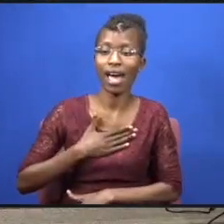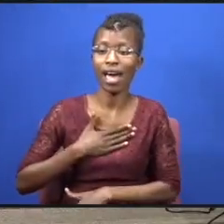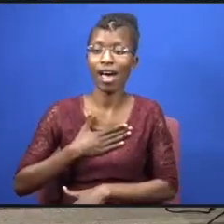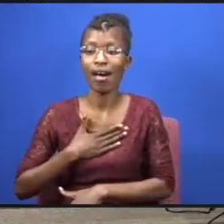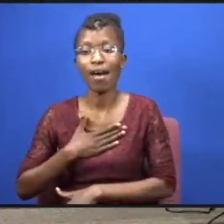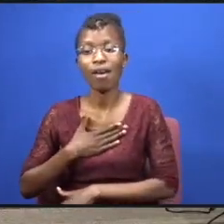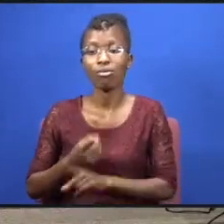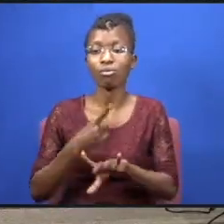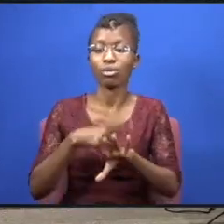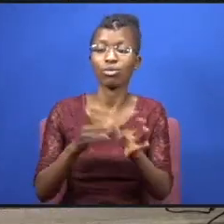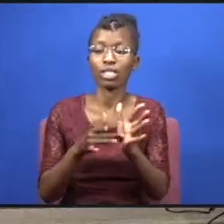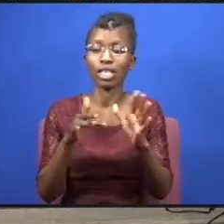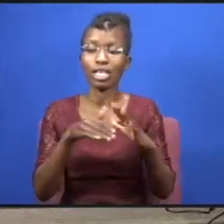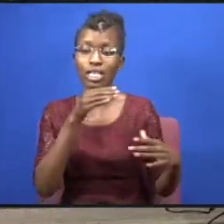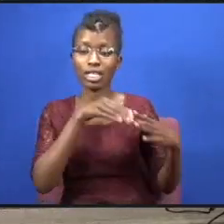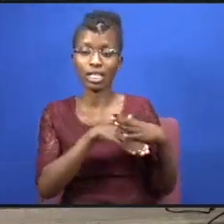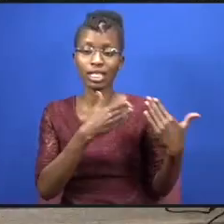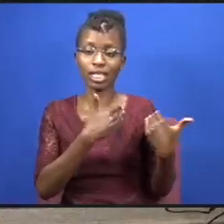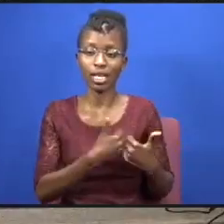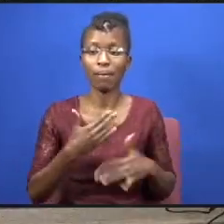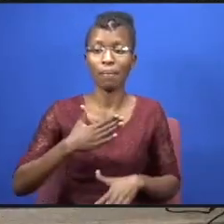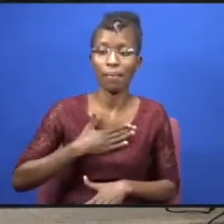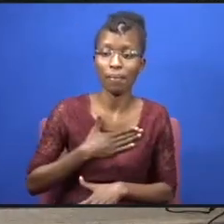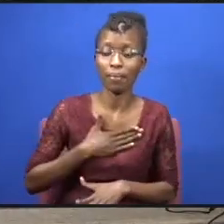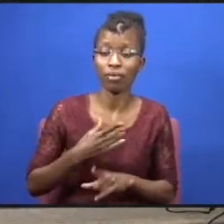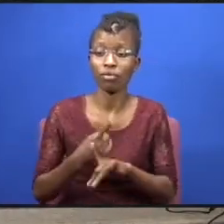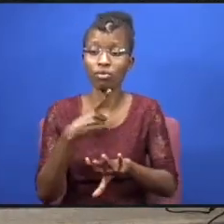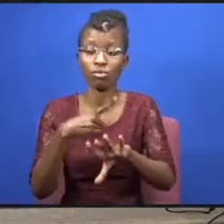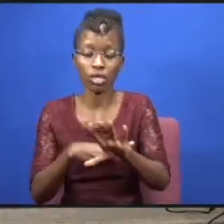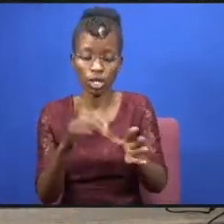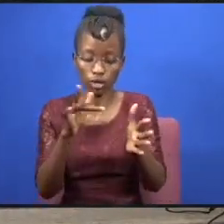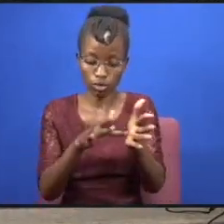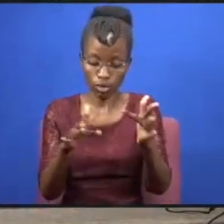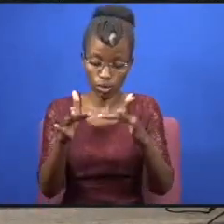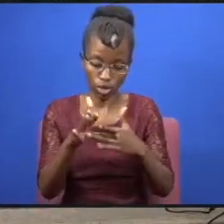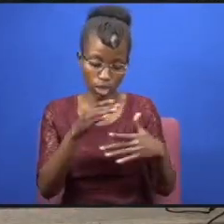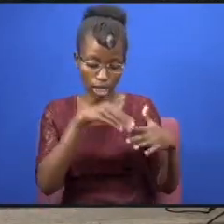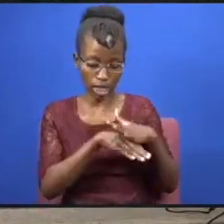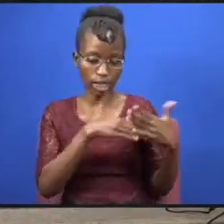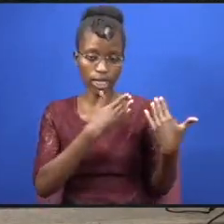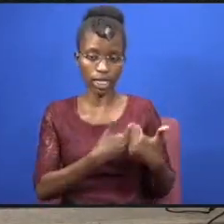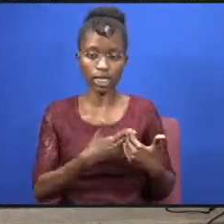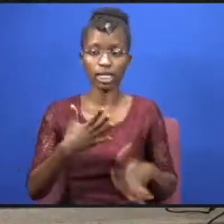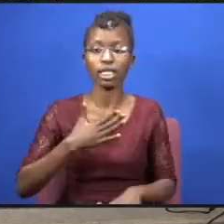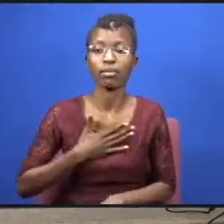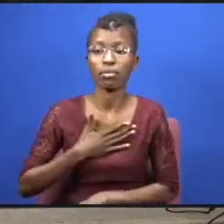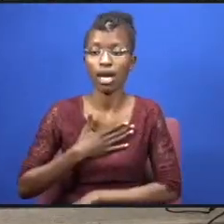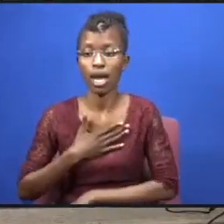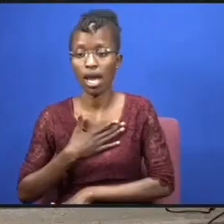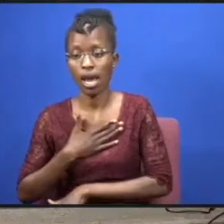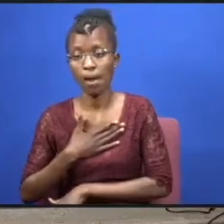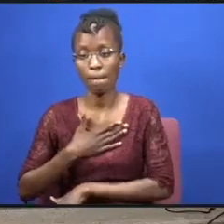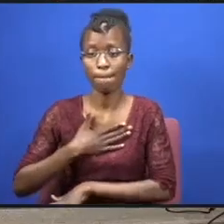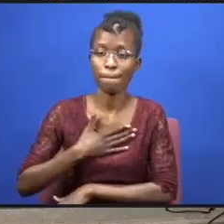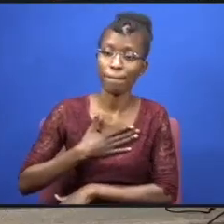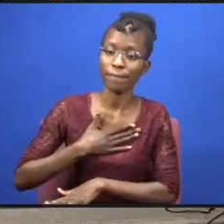Yeah. Since Jesus came into my heart. He came into my heart. Since Jesus came into my heart. Say floods